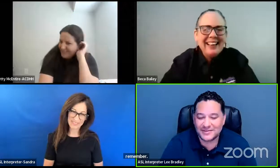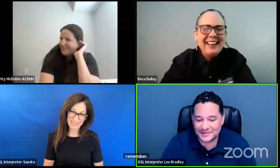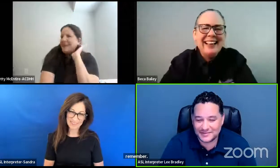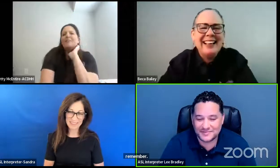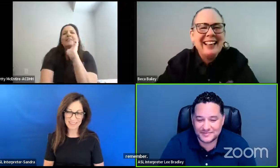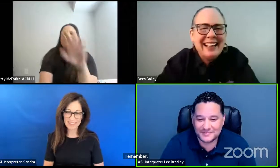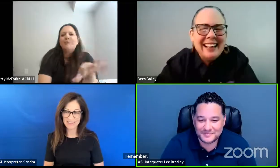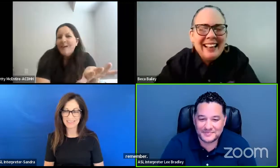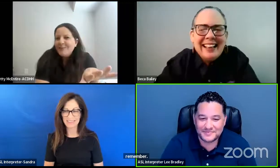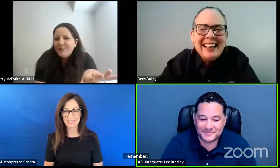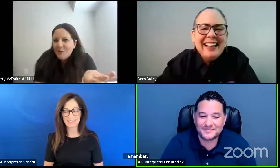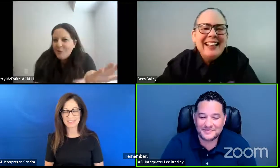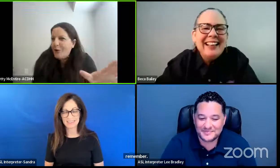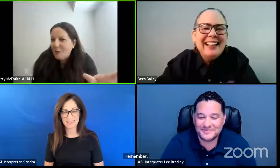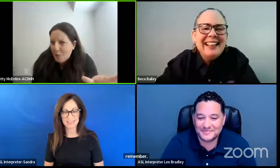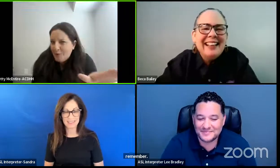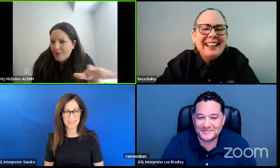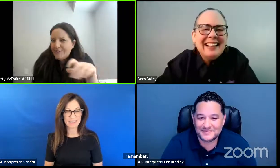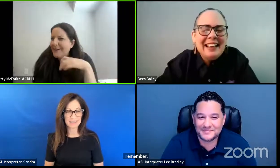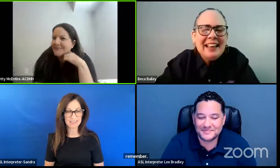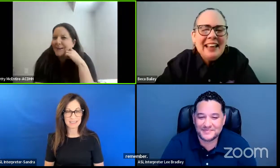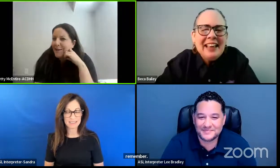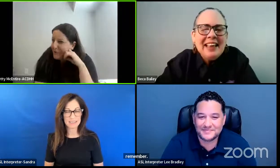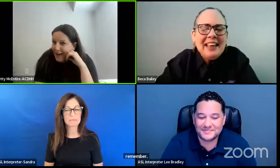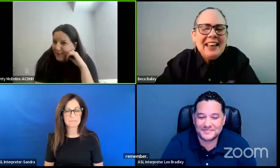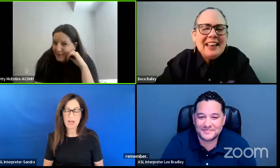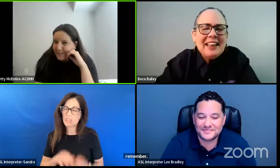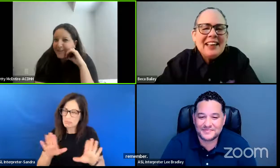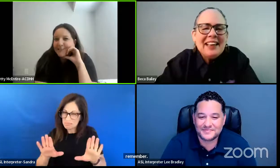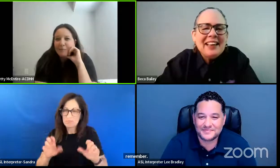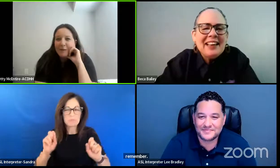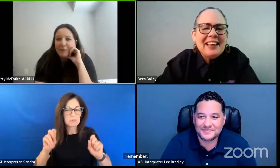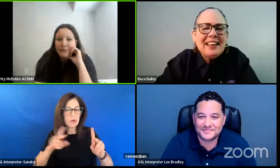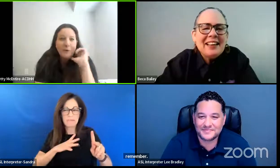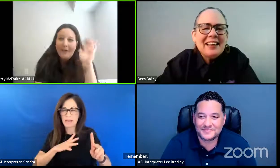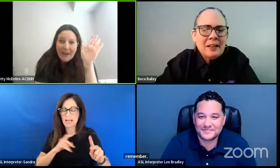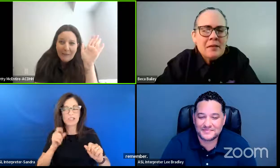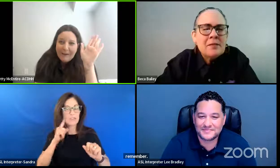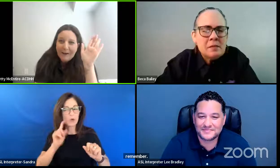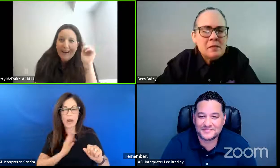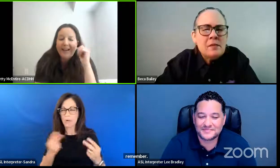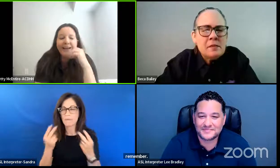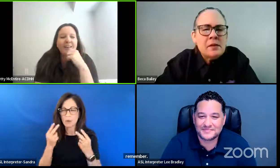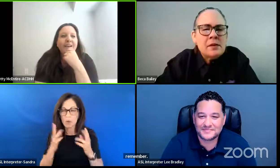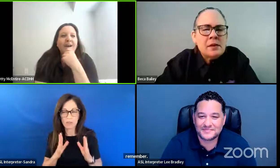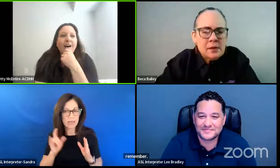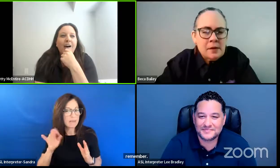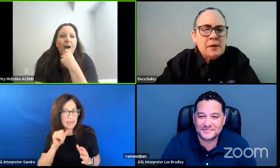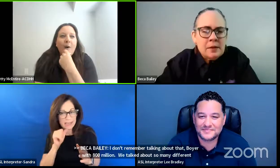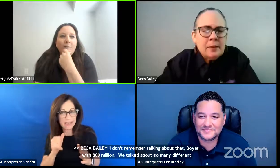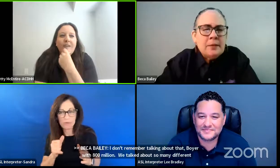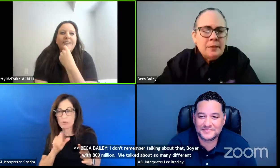things. We do. So just for our viewers, in case I have not said this, and maybe it's only happened in my head,